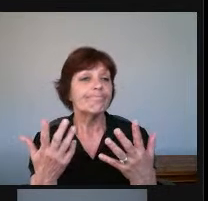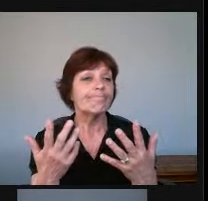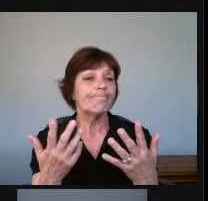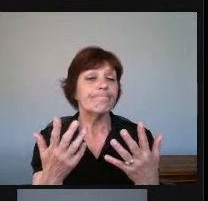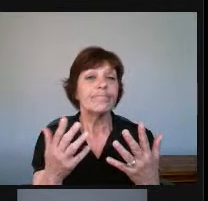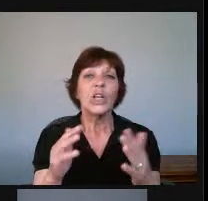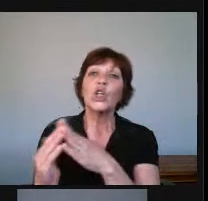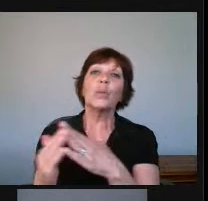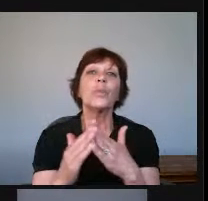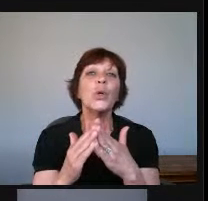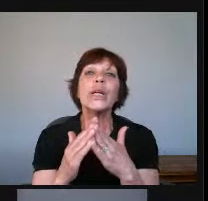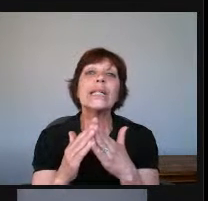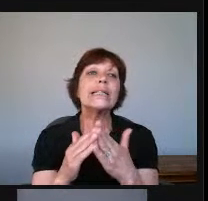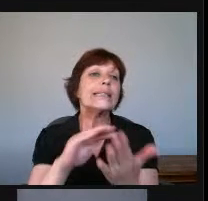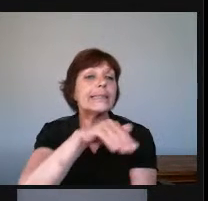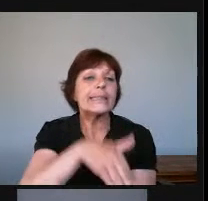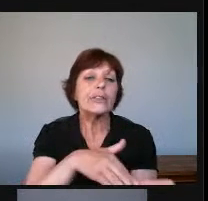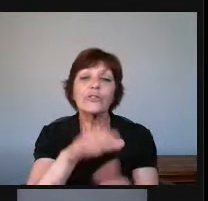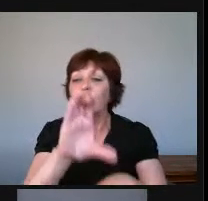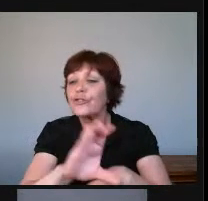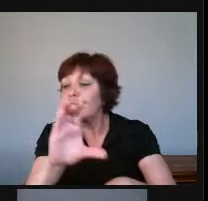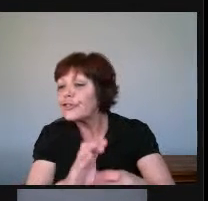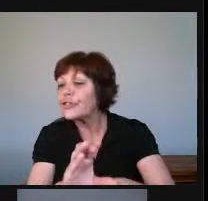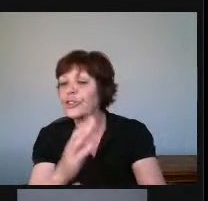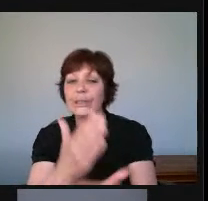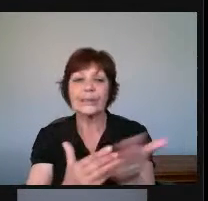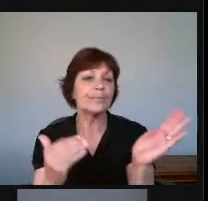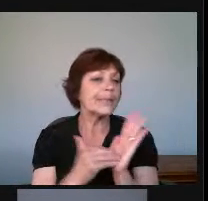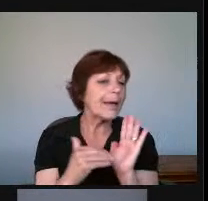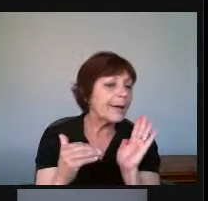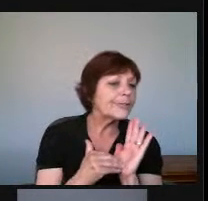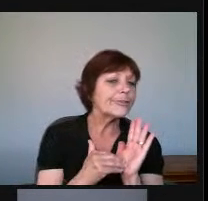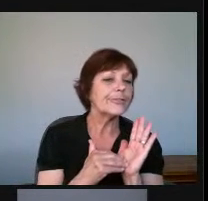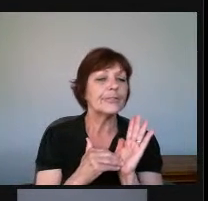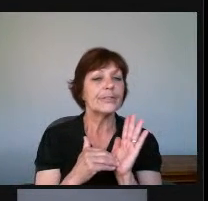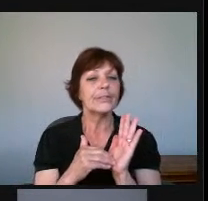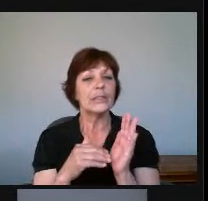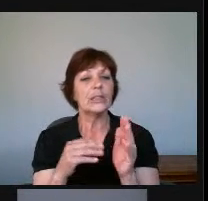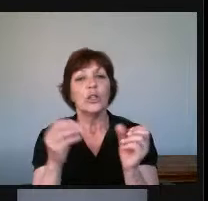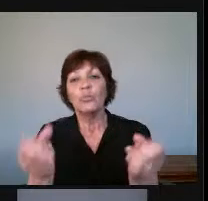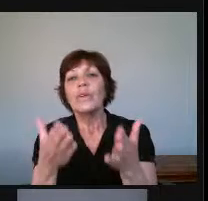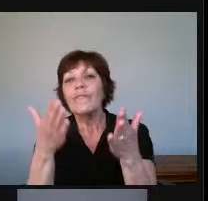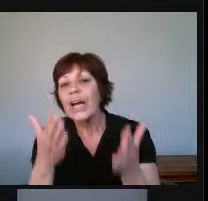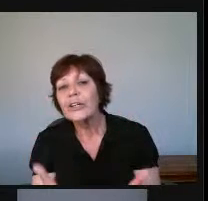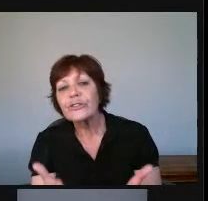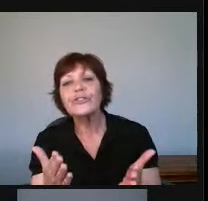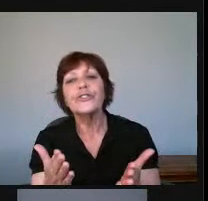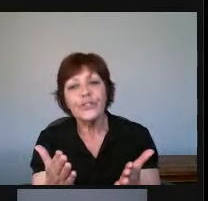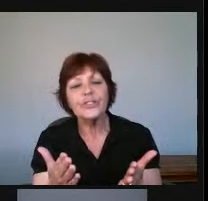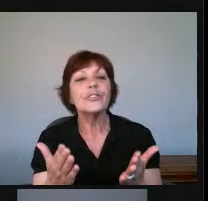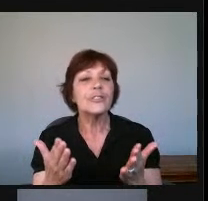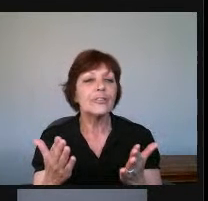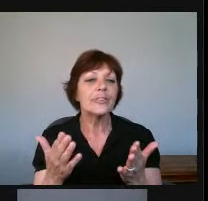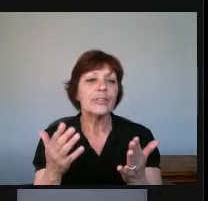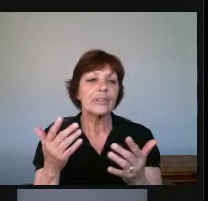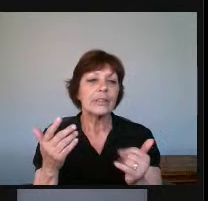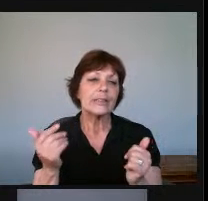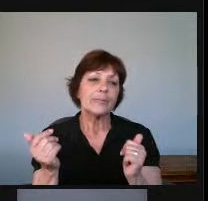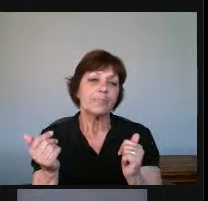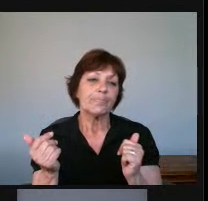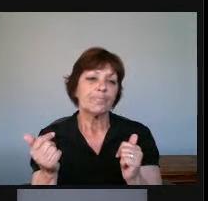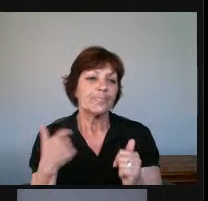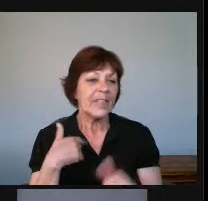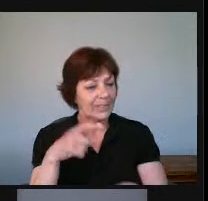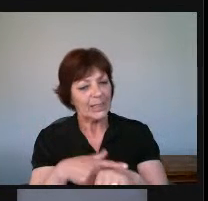community centers, some of the providers. Health providers do have vaccine and are trying to get it out into the